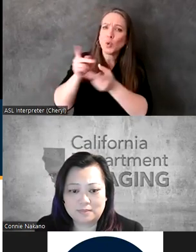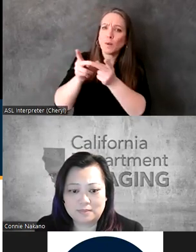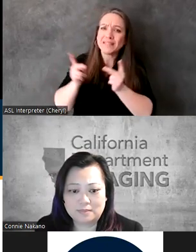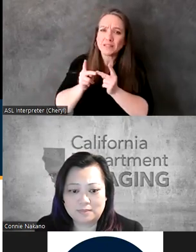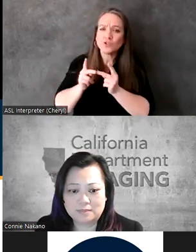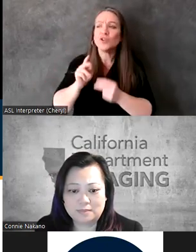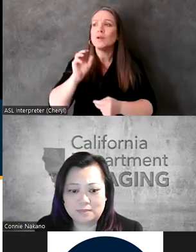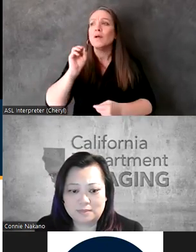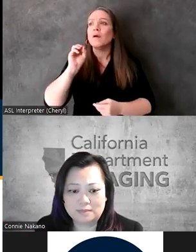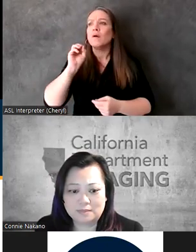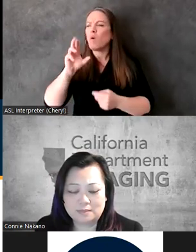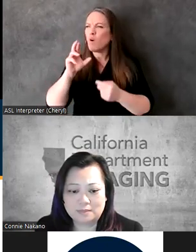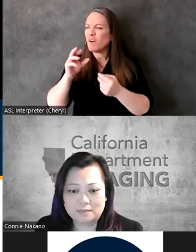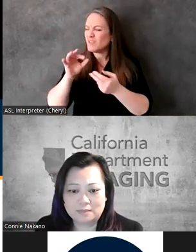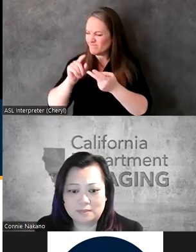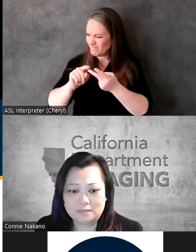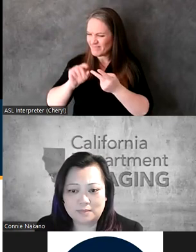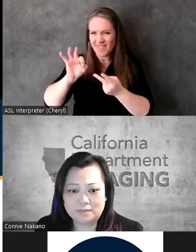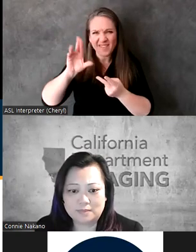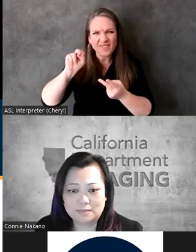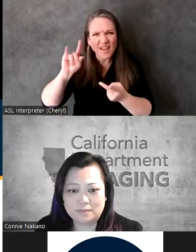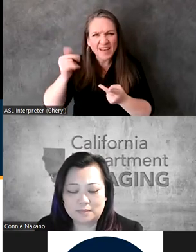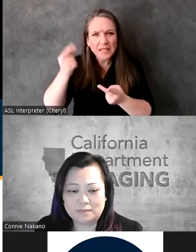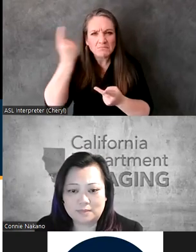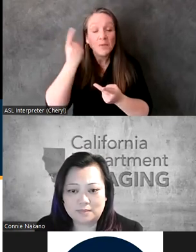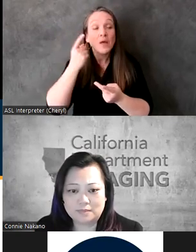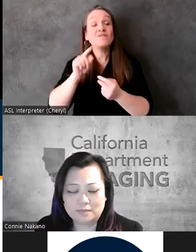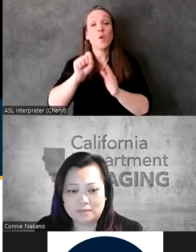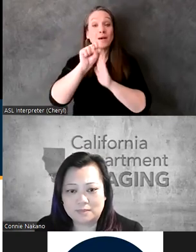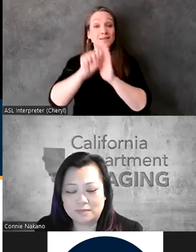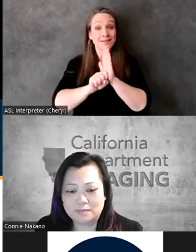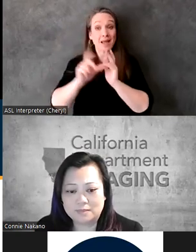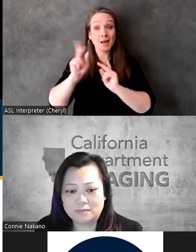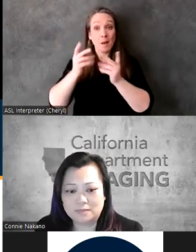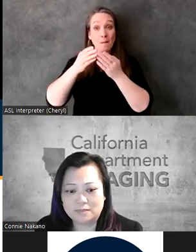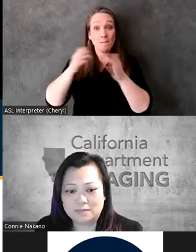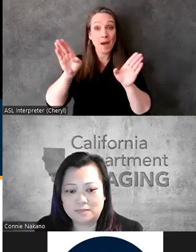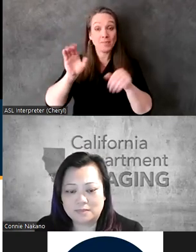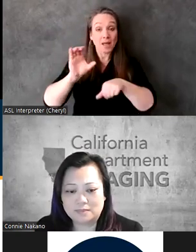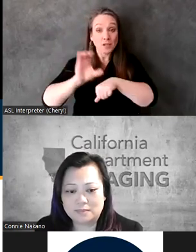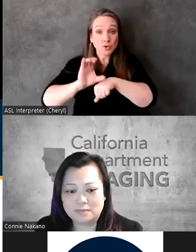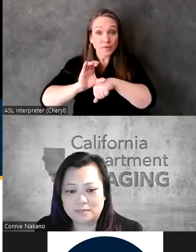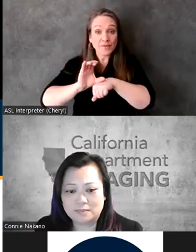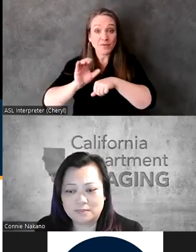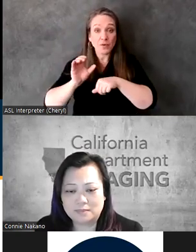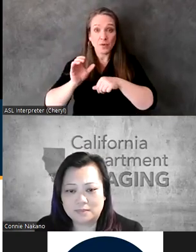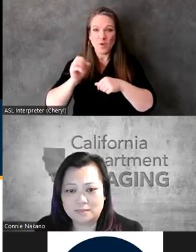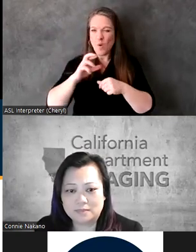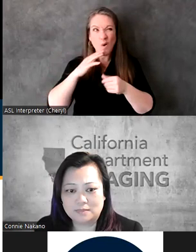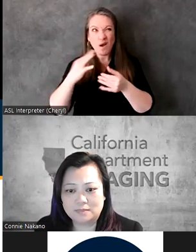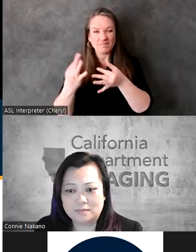a state public conservator, public guardian liaison. Is that perhaps an area we